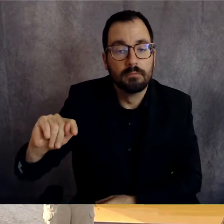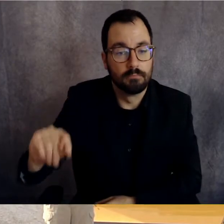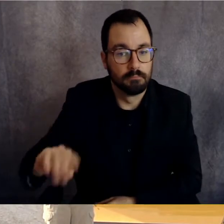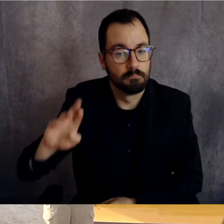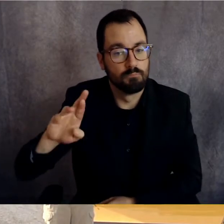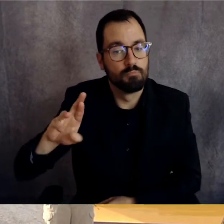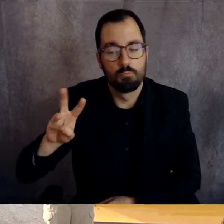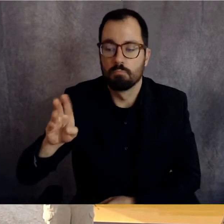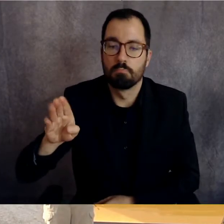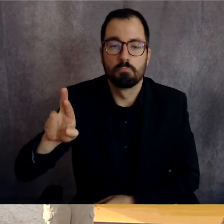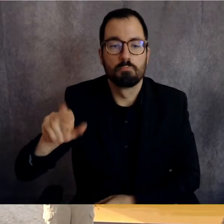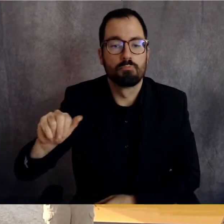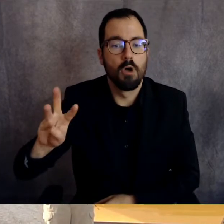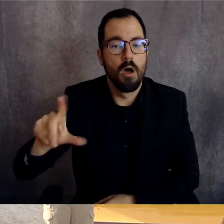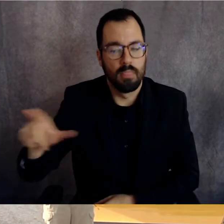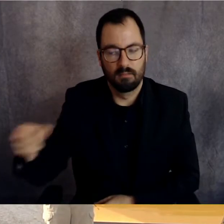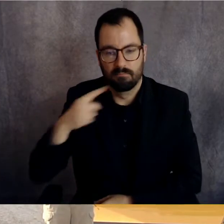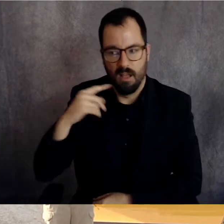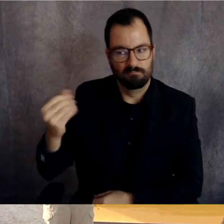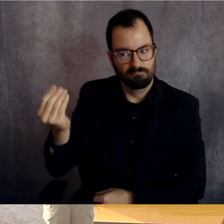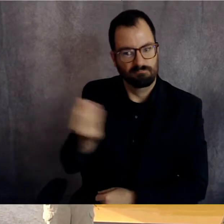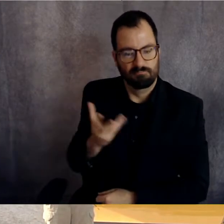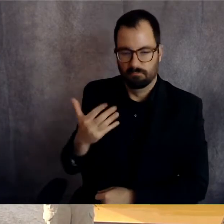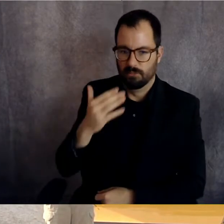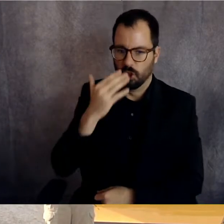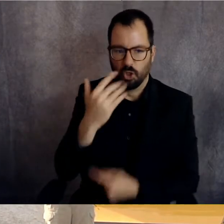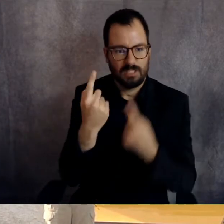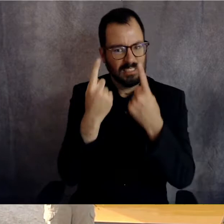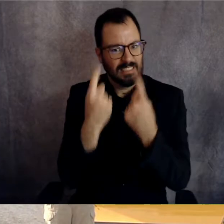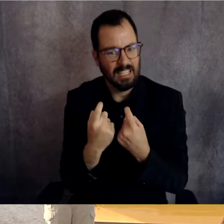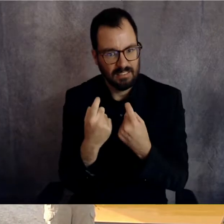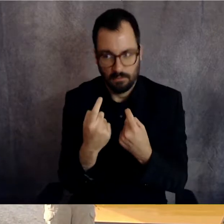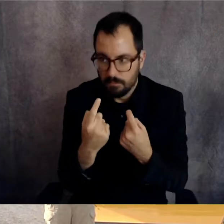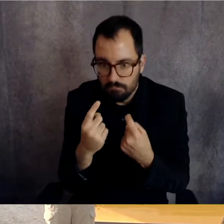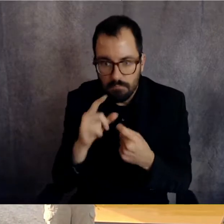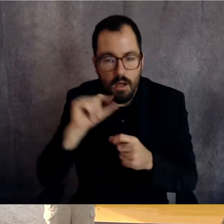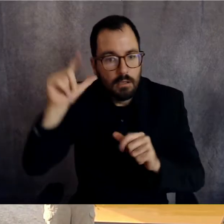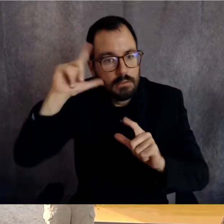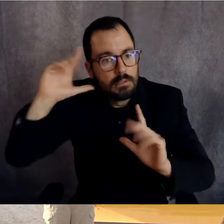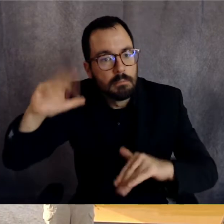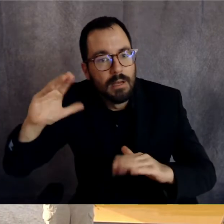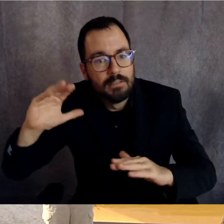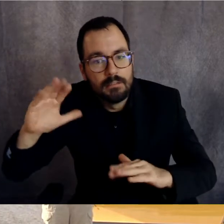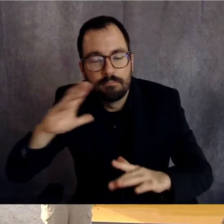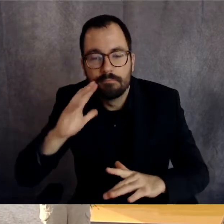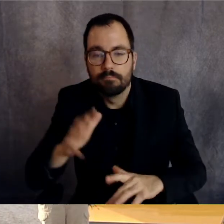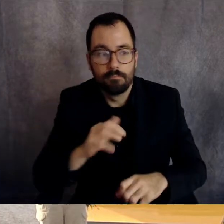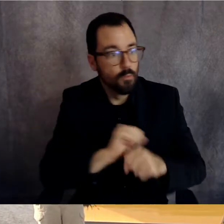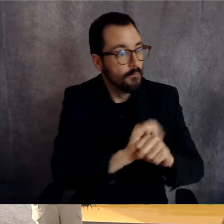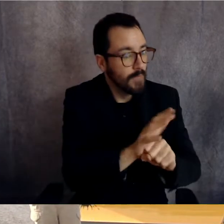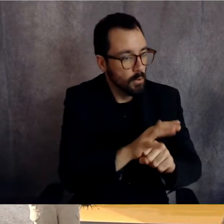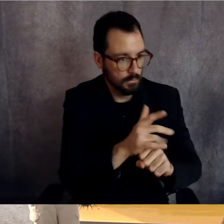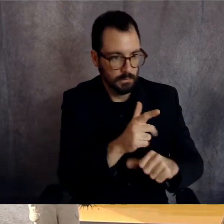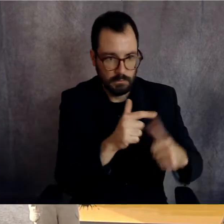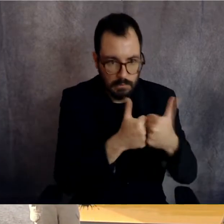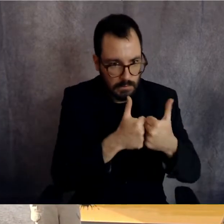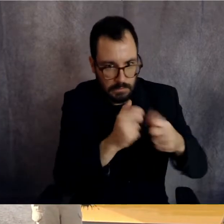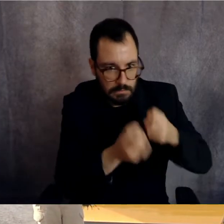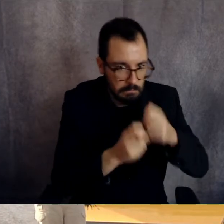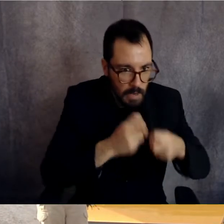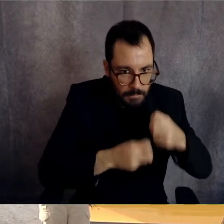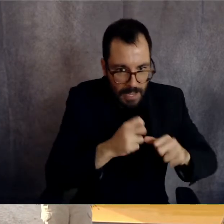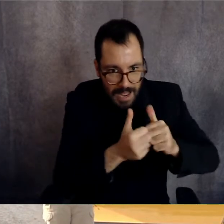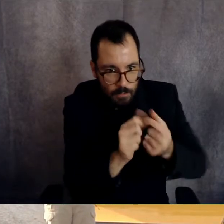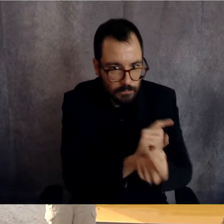good test of our ability to meet the unexpected challenges of the COVID safety operation. So we kind of got a chance to, we didn't see